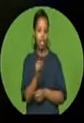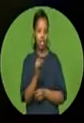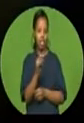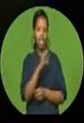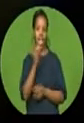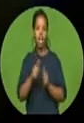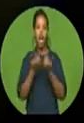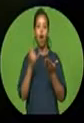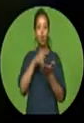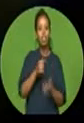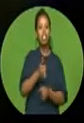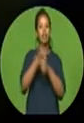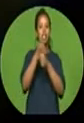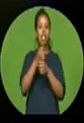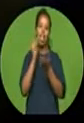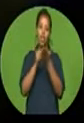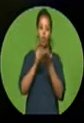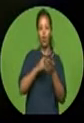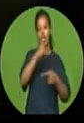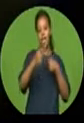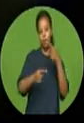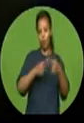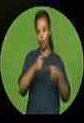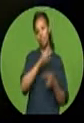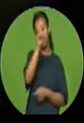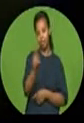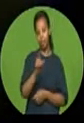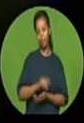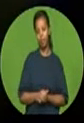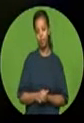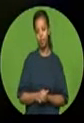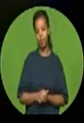is and how it helps in the recording process.